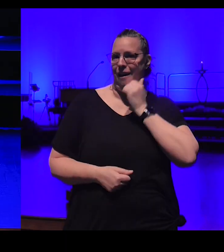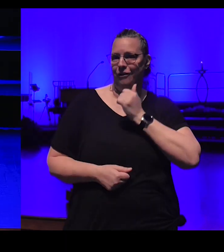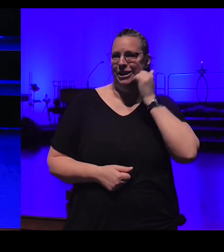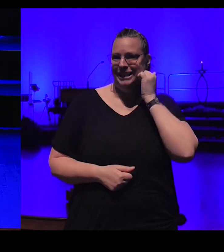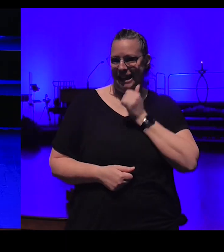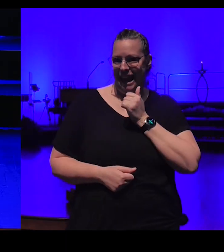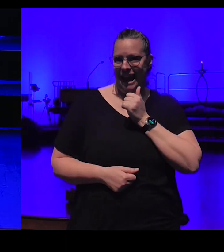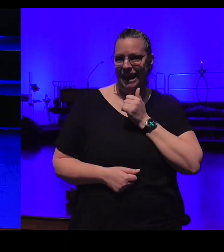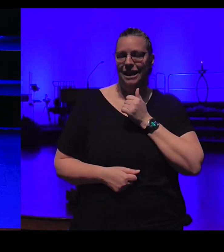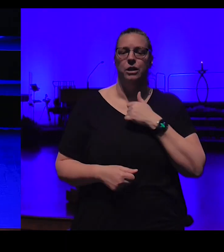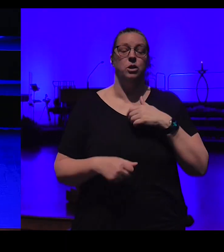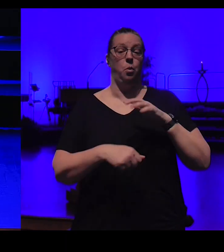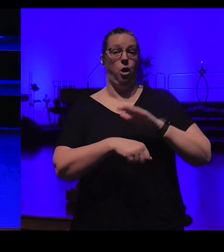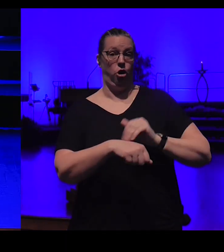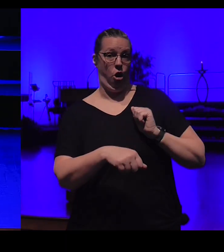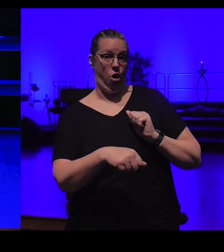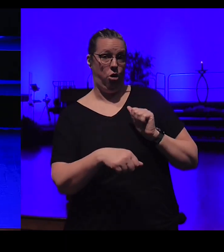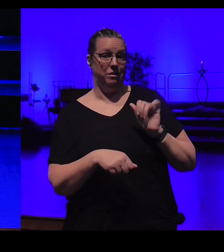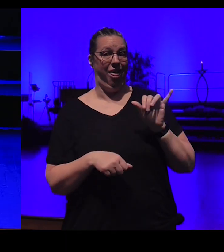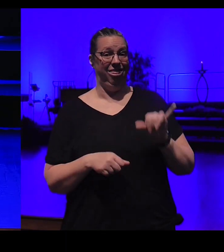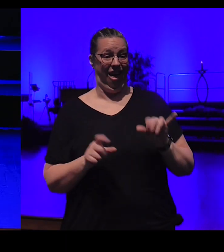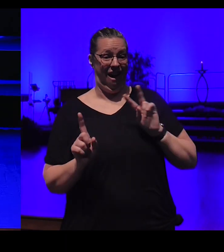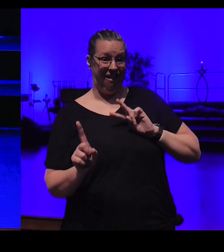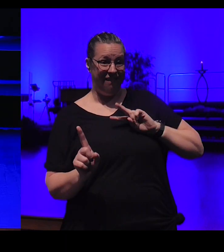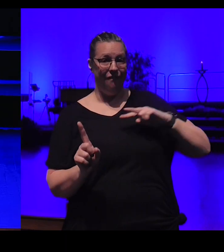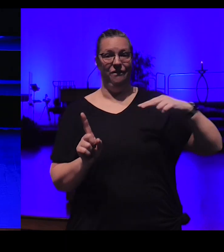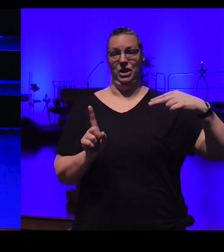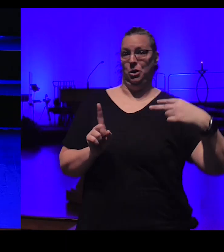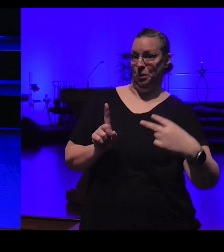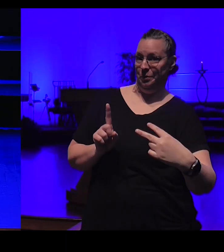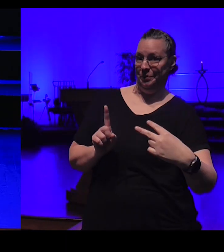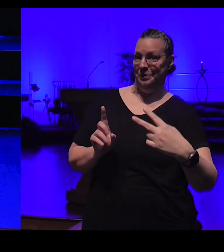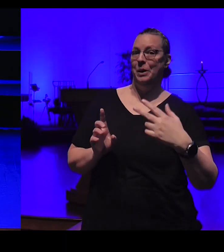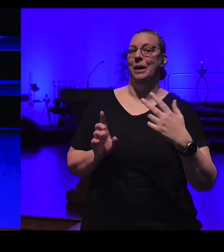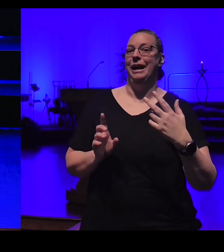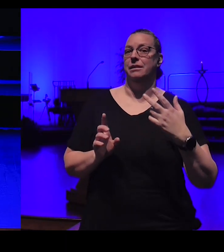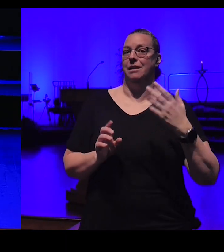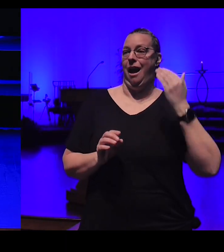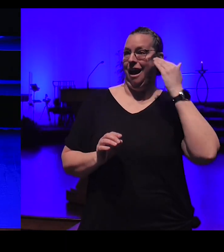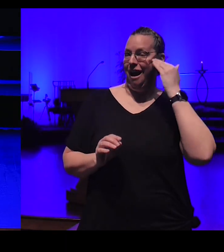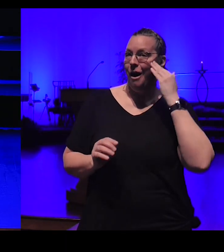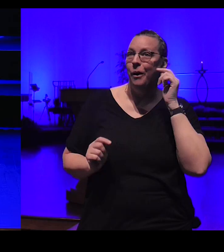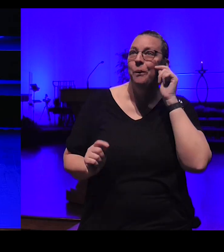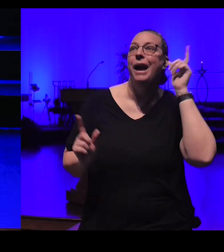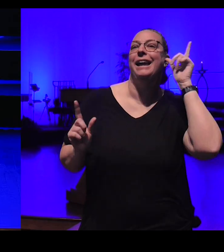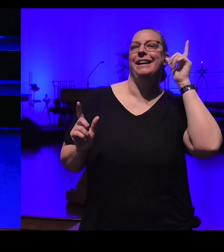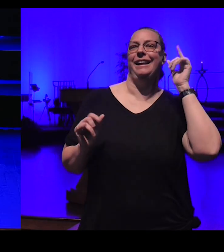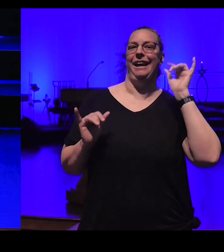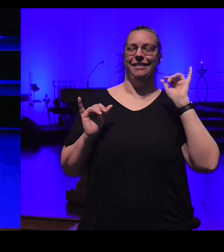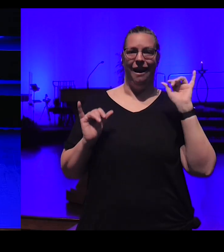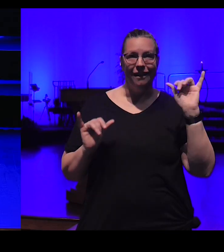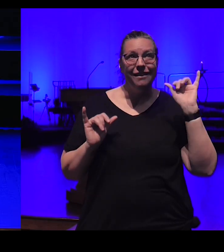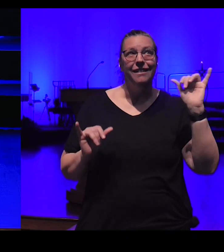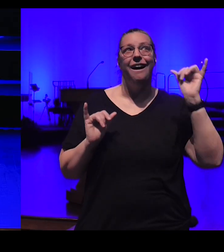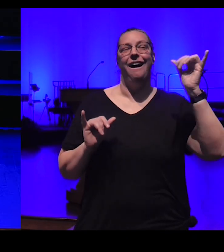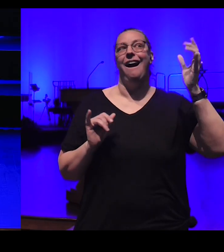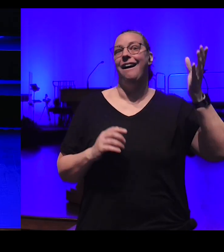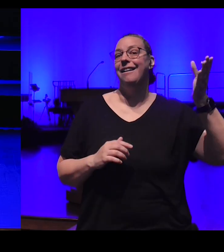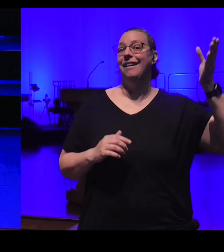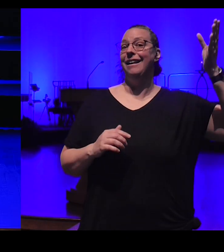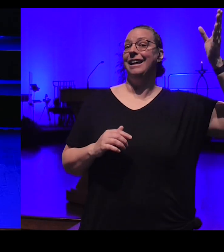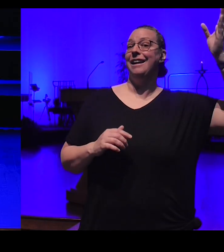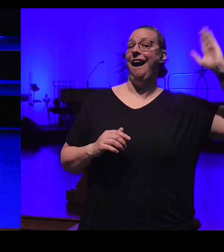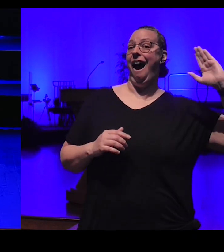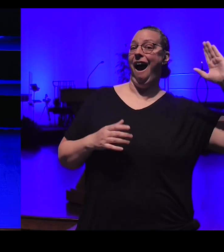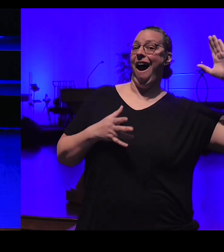We're called to bring that sacred viewpoint, that consciousness of our awakening, that touch point of the divine